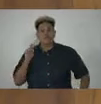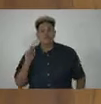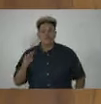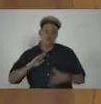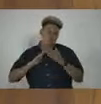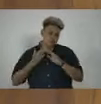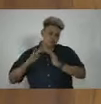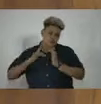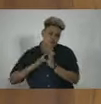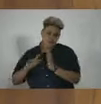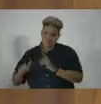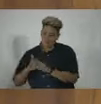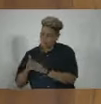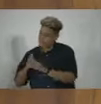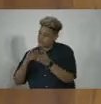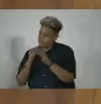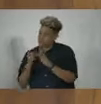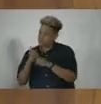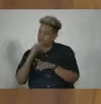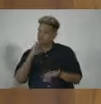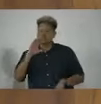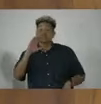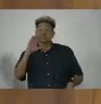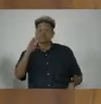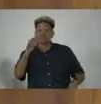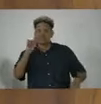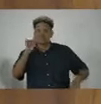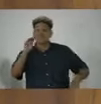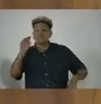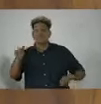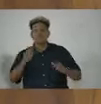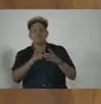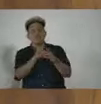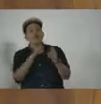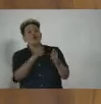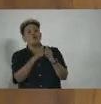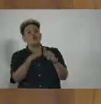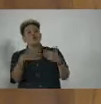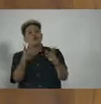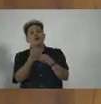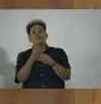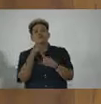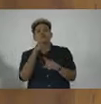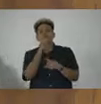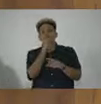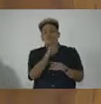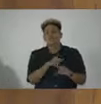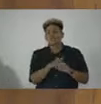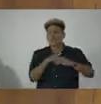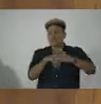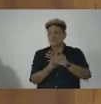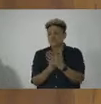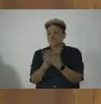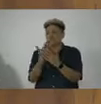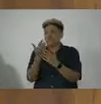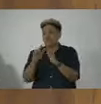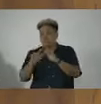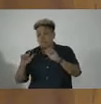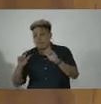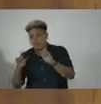Center, community catchment, along with an installation of new pipelines.